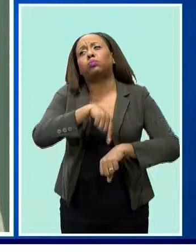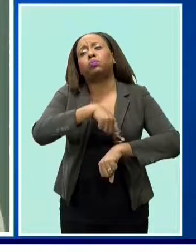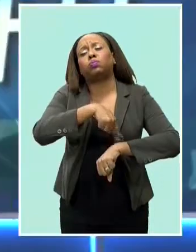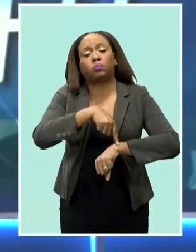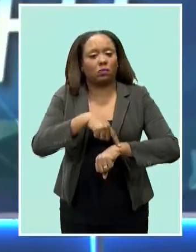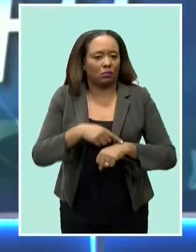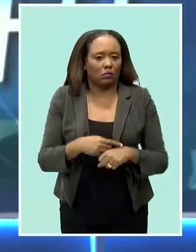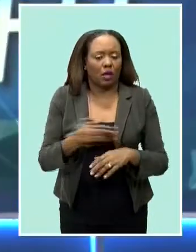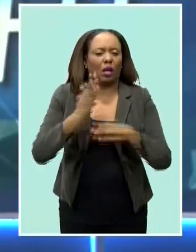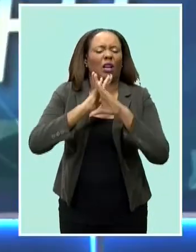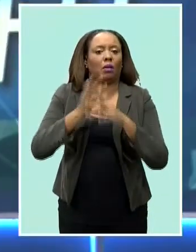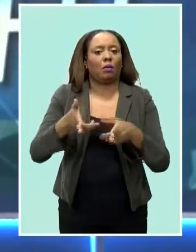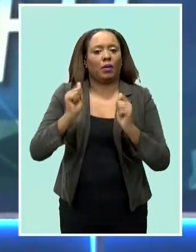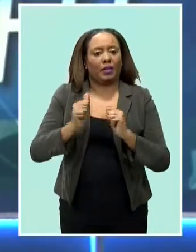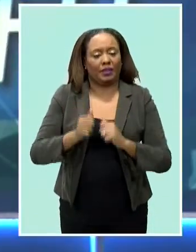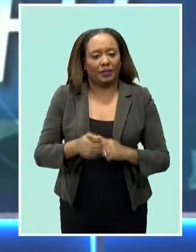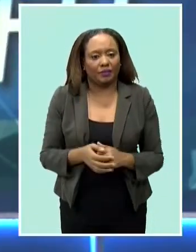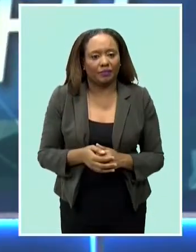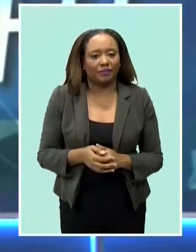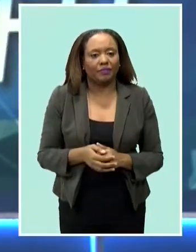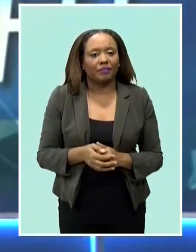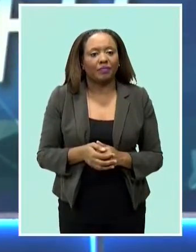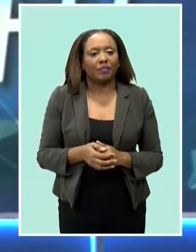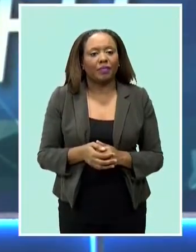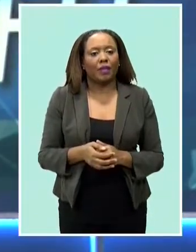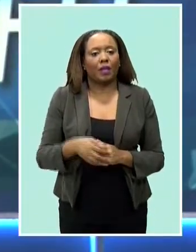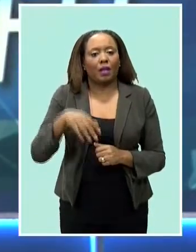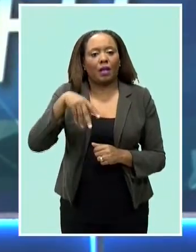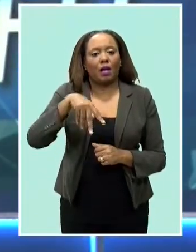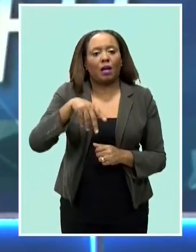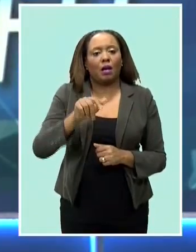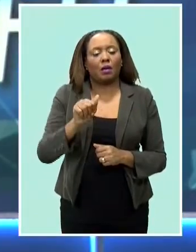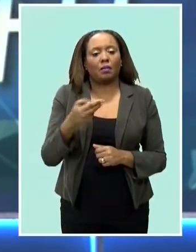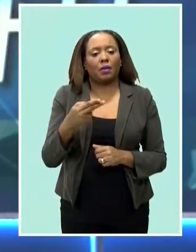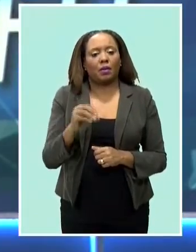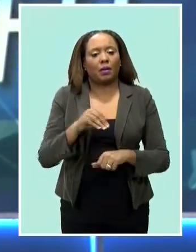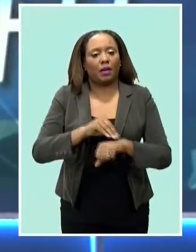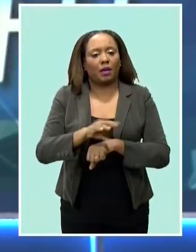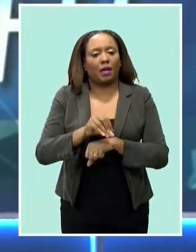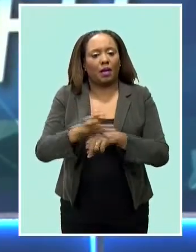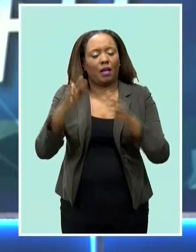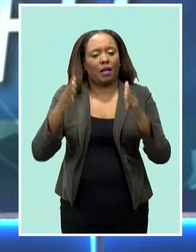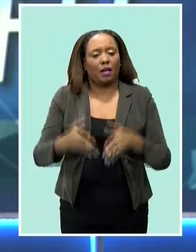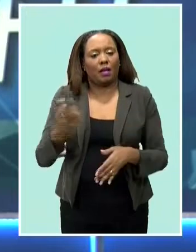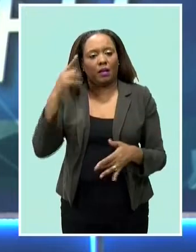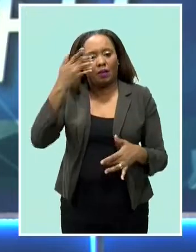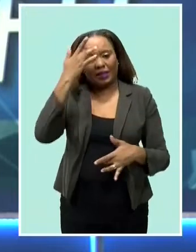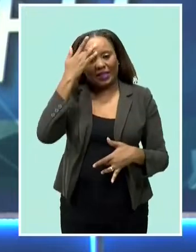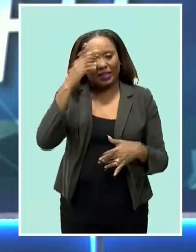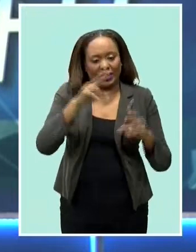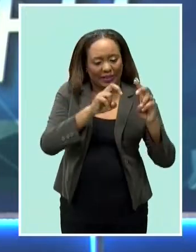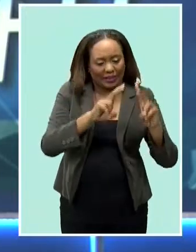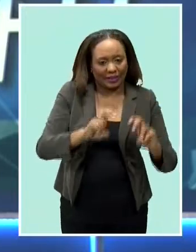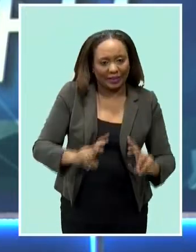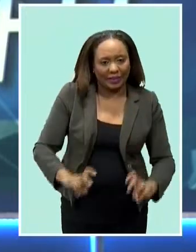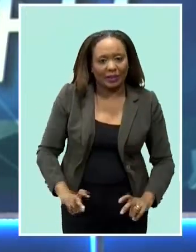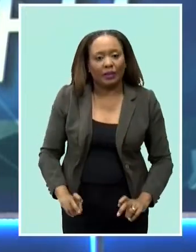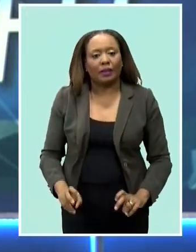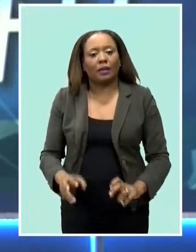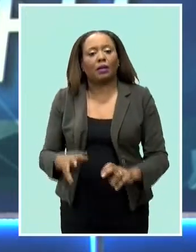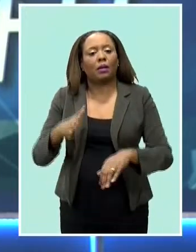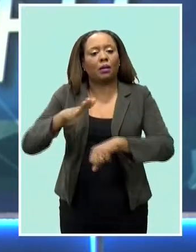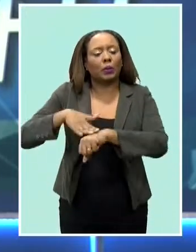people. The PAHO World Health Organization Sub-Regional Advisor for Disease Surveillance and Epidemiology,